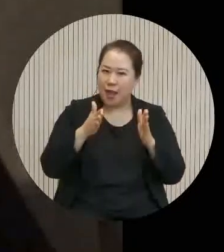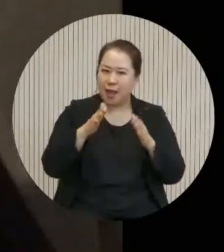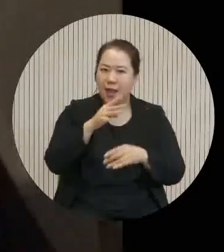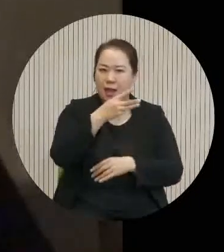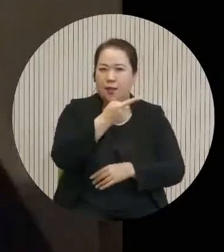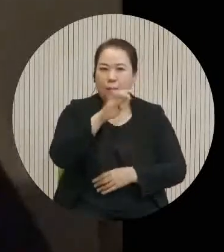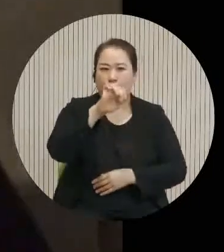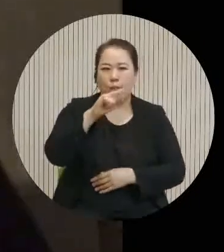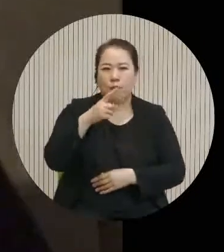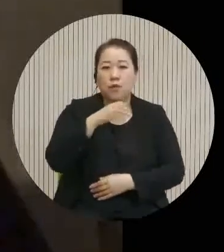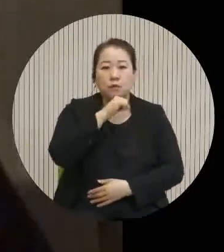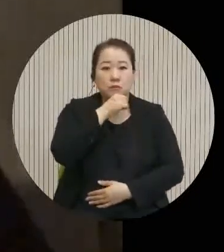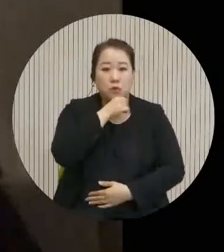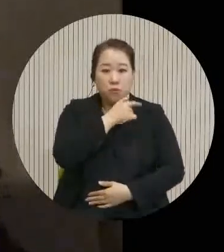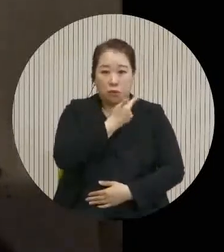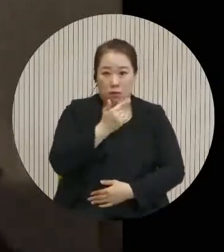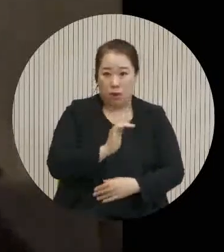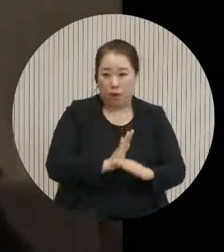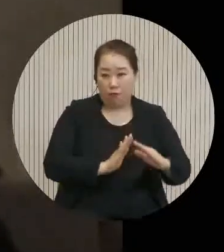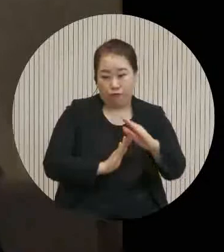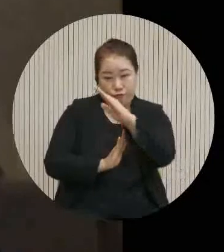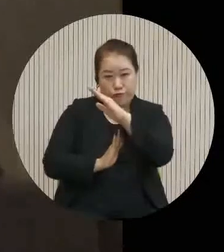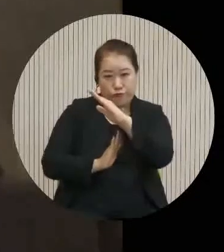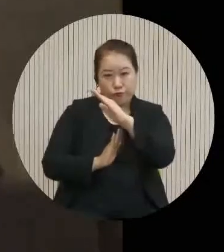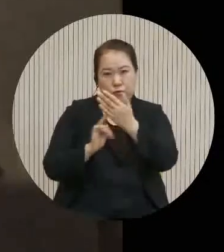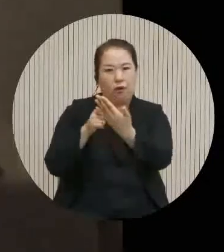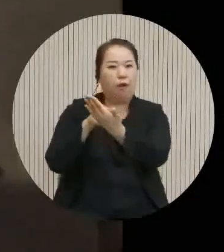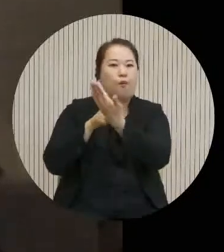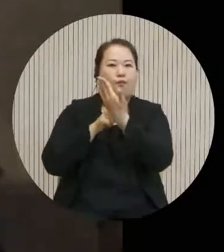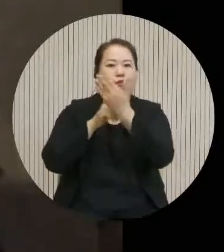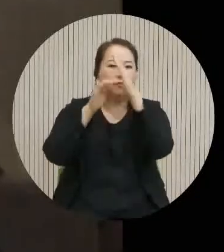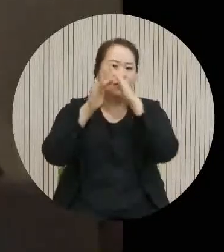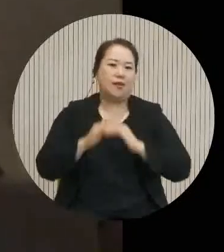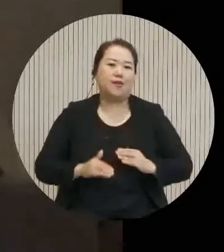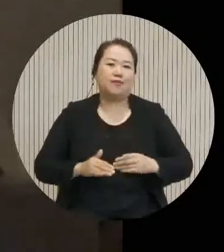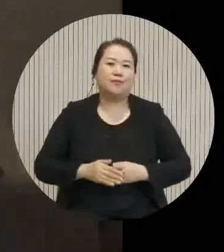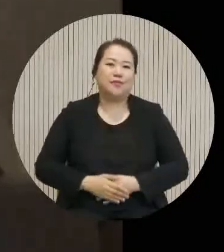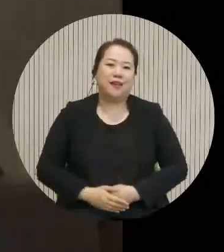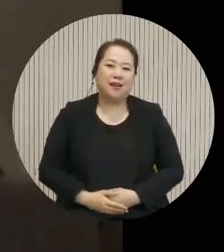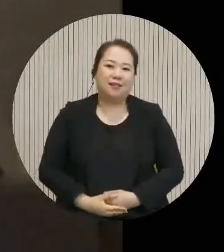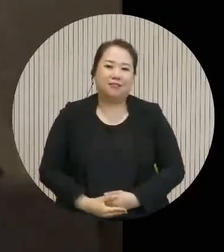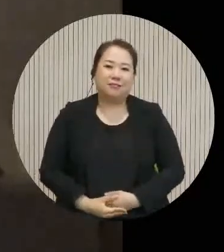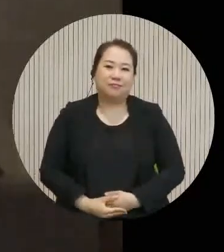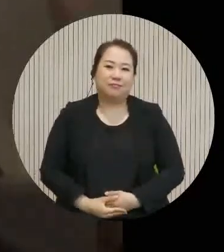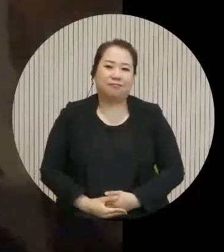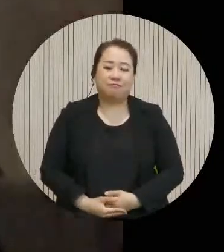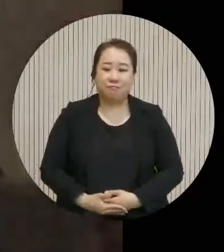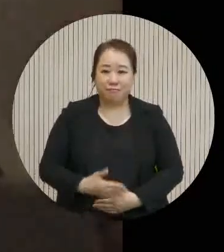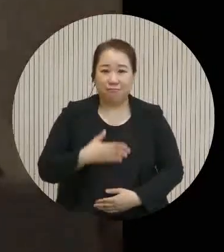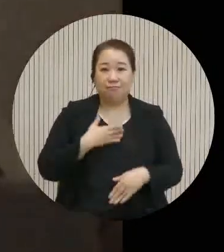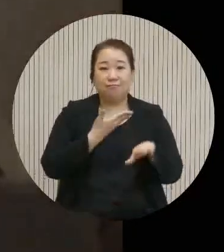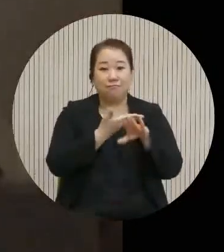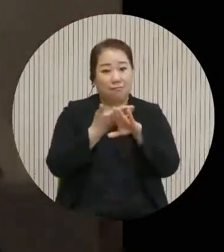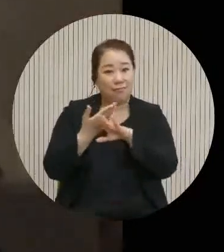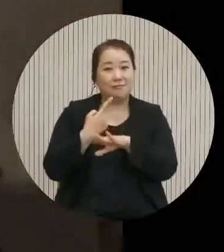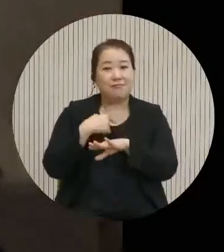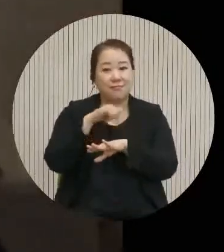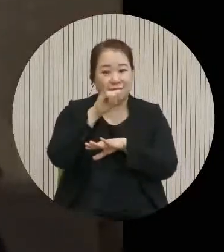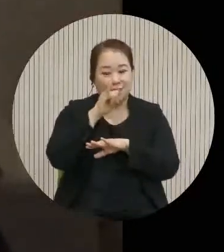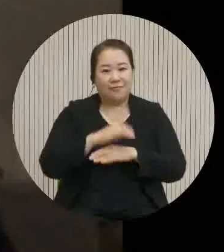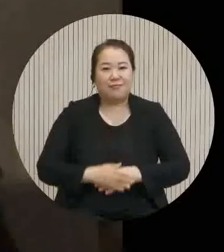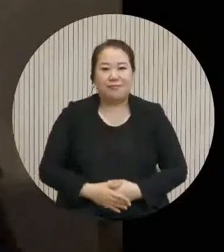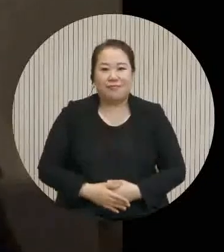reading. This is remarkable. We also found that if they did other things, some of them did vocabulary